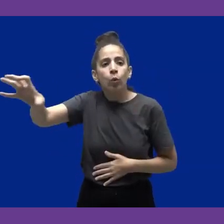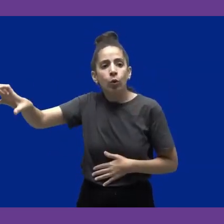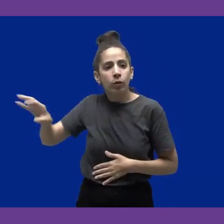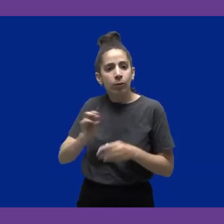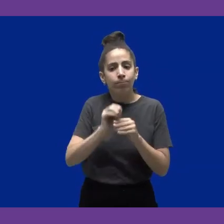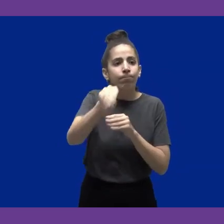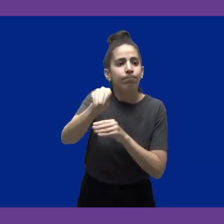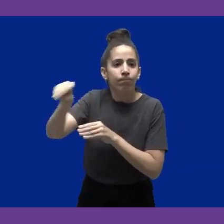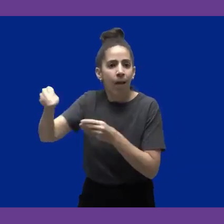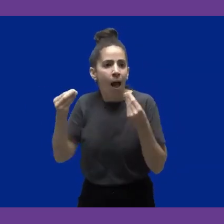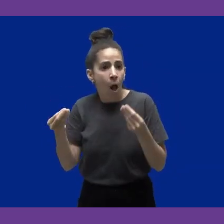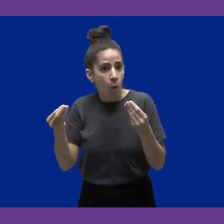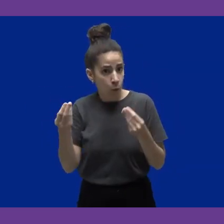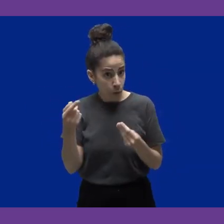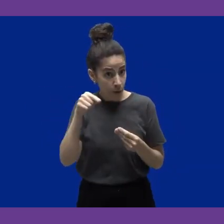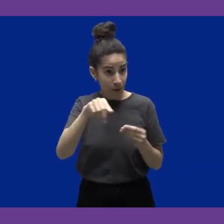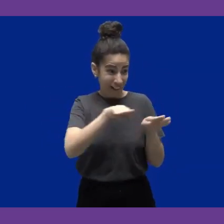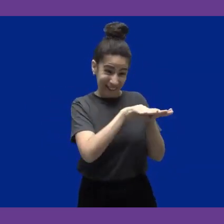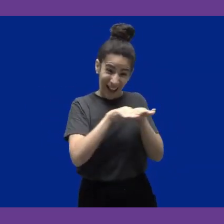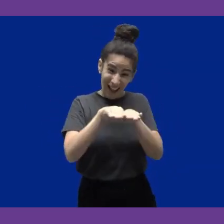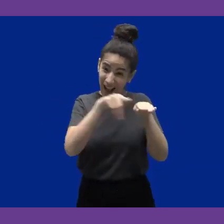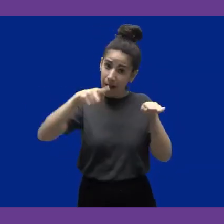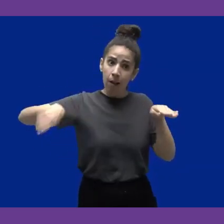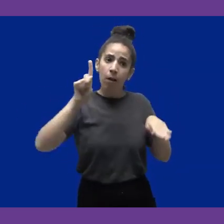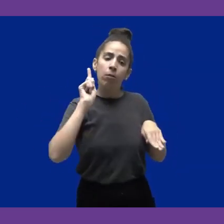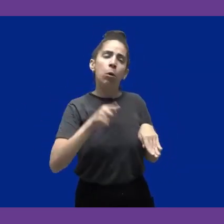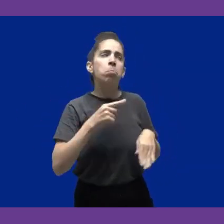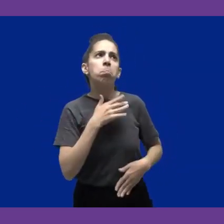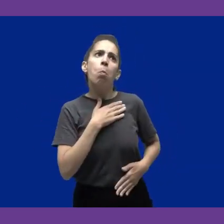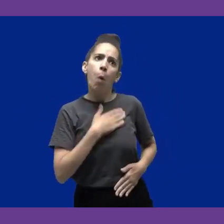the WCAG or the EN